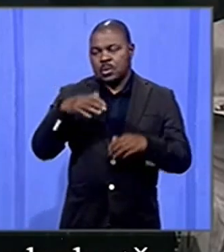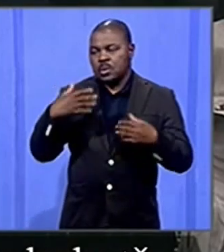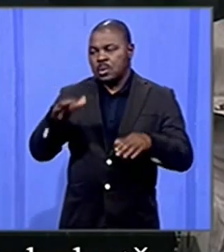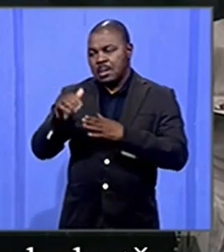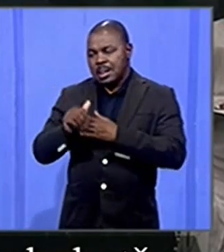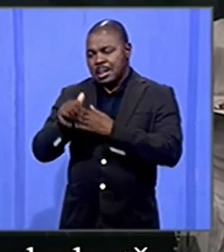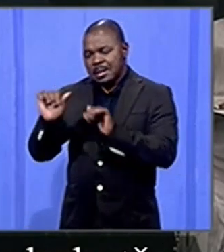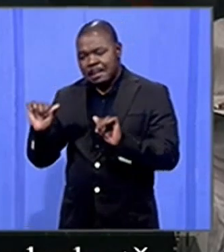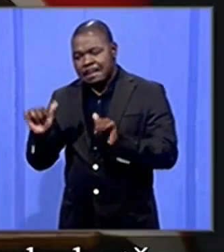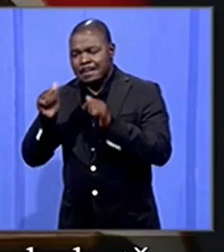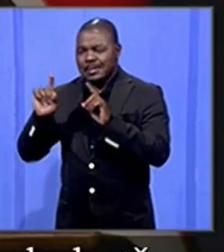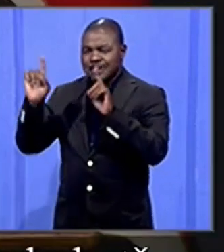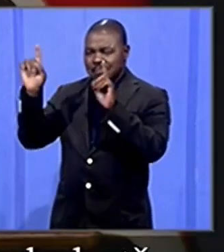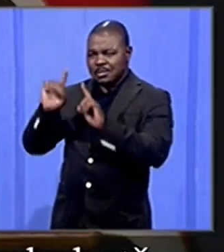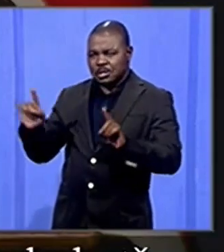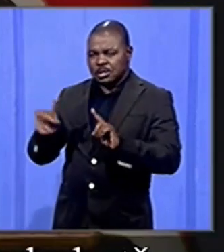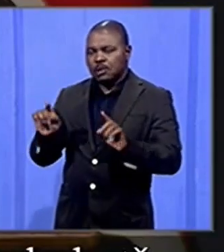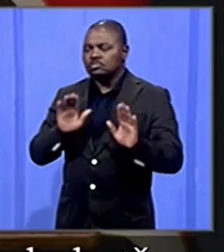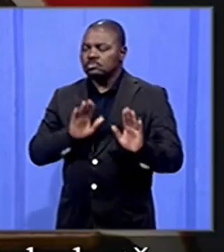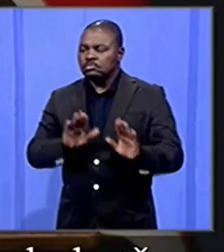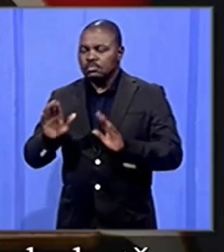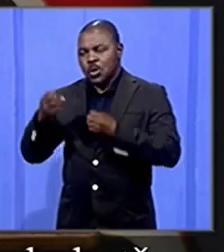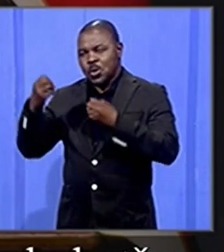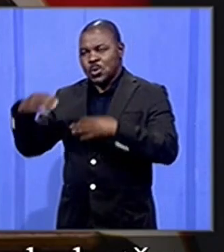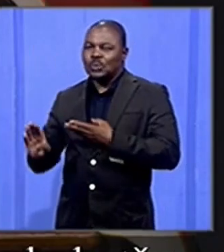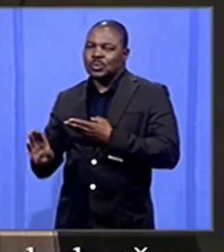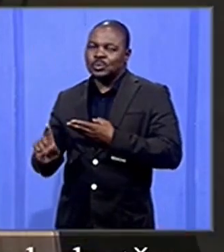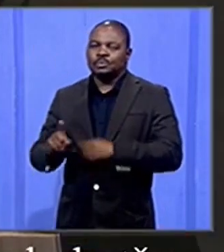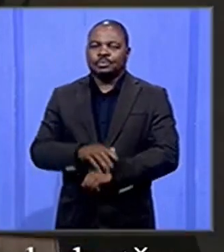moetapele yo a kgethegilego wa boikokobetšo.